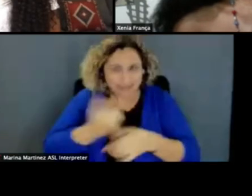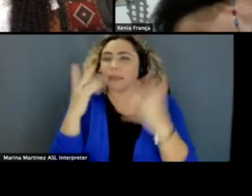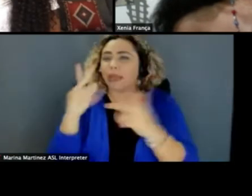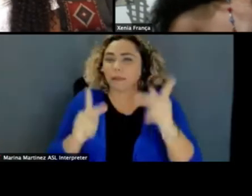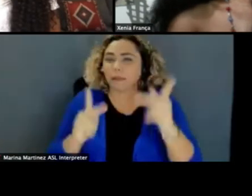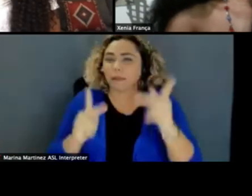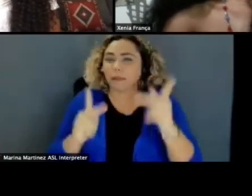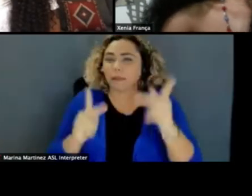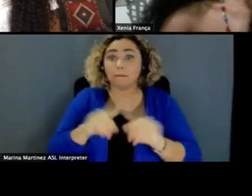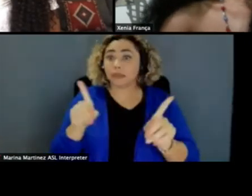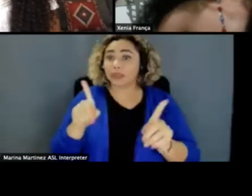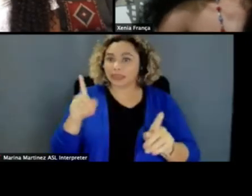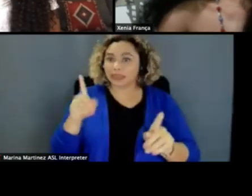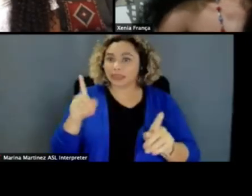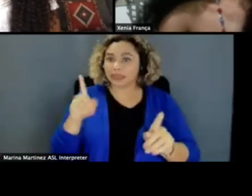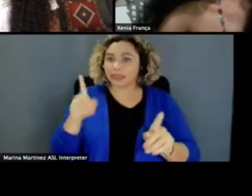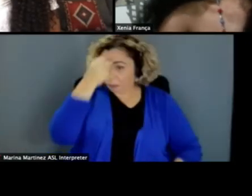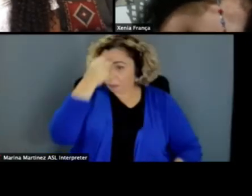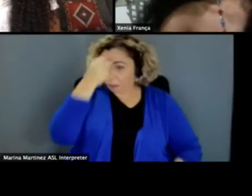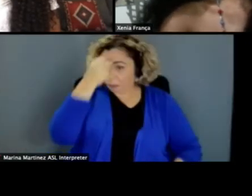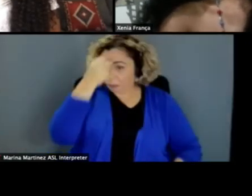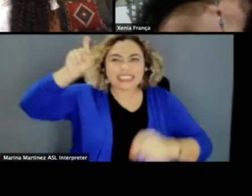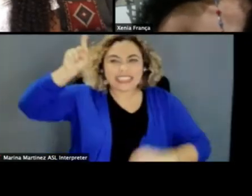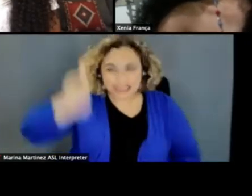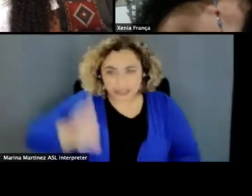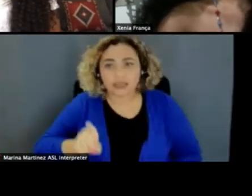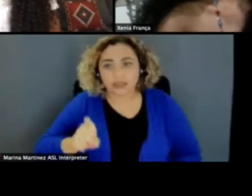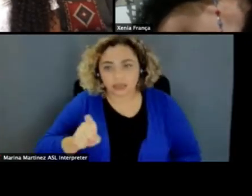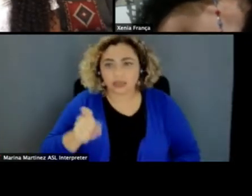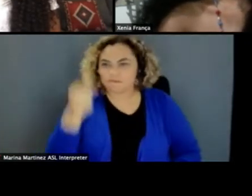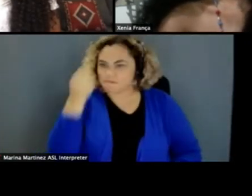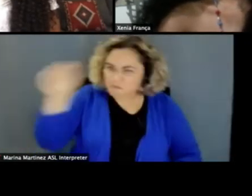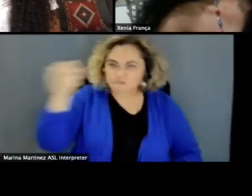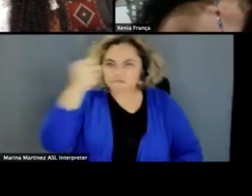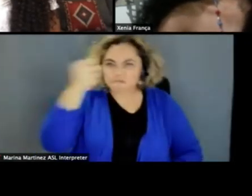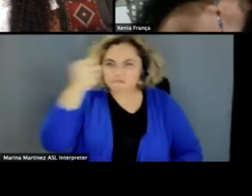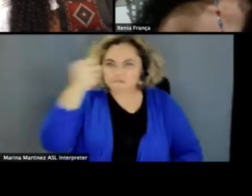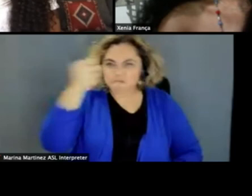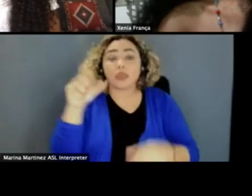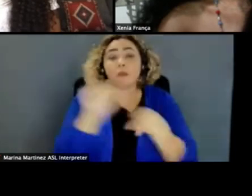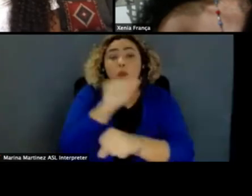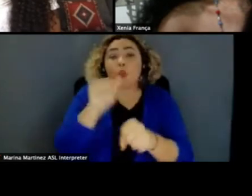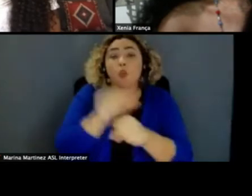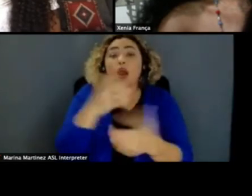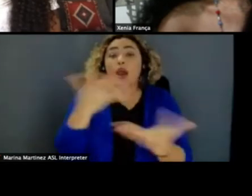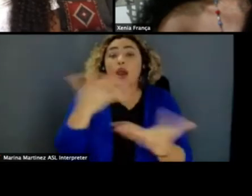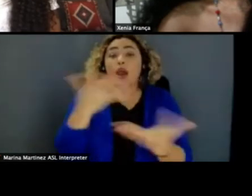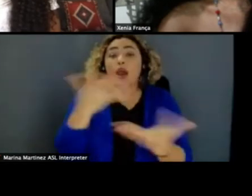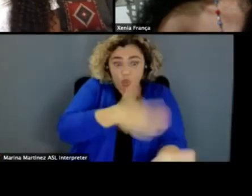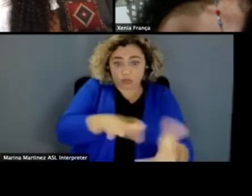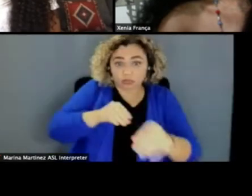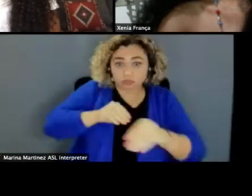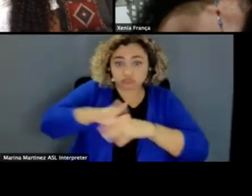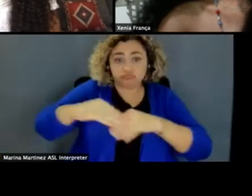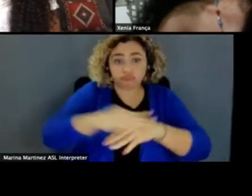But we need these protests, and the work of music is